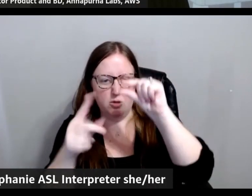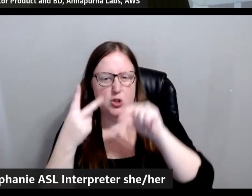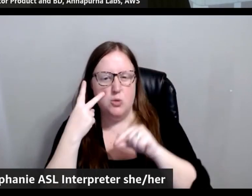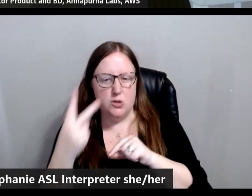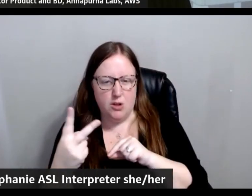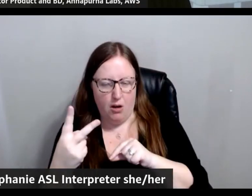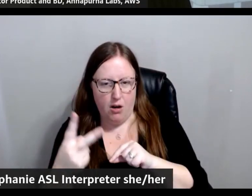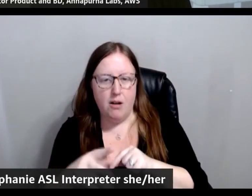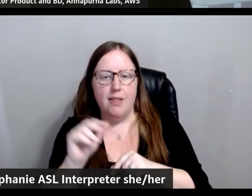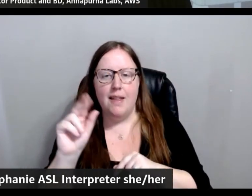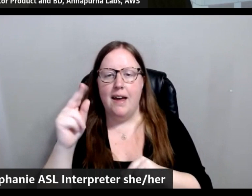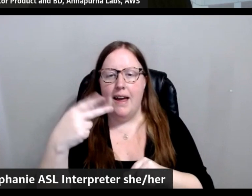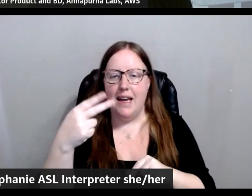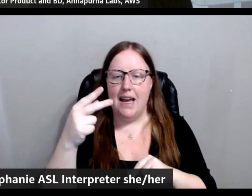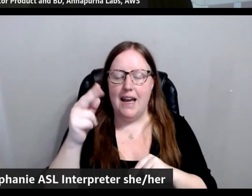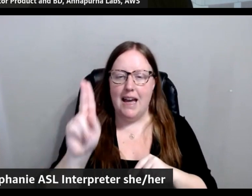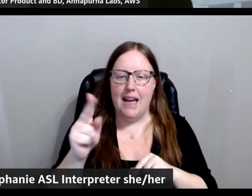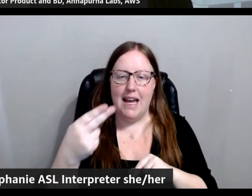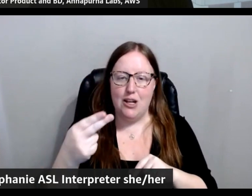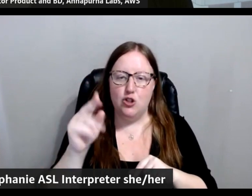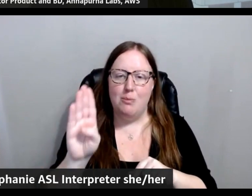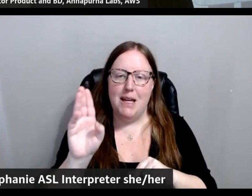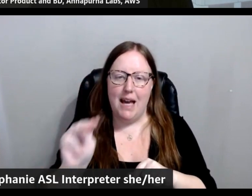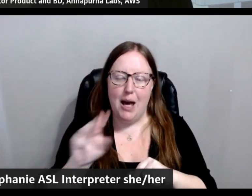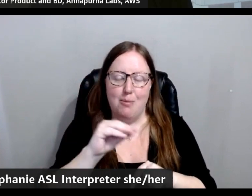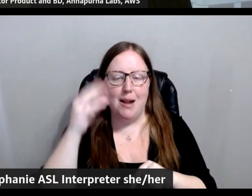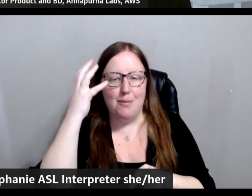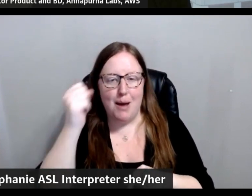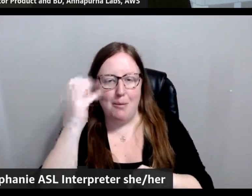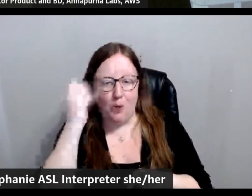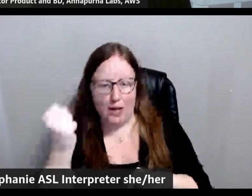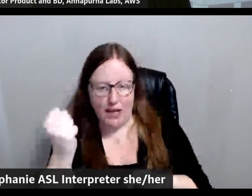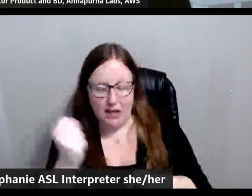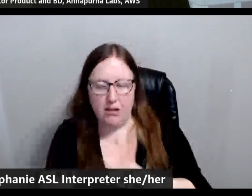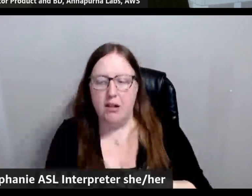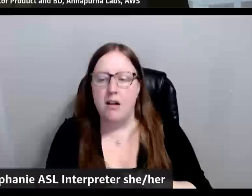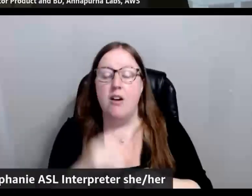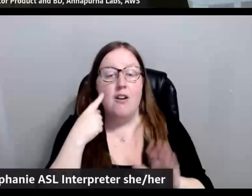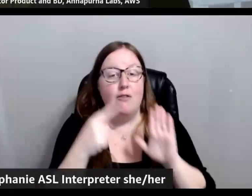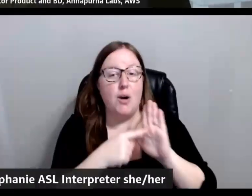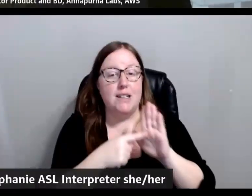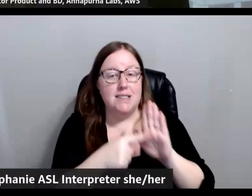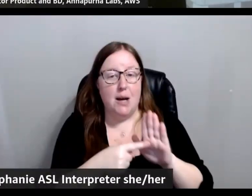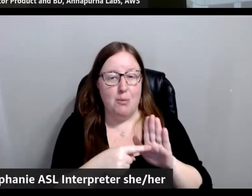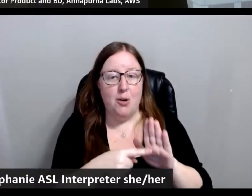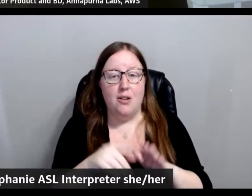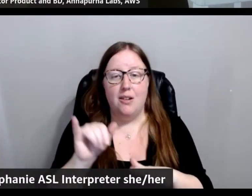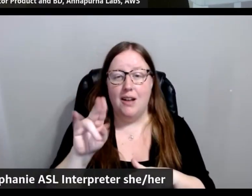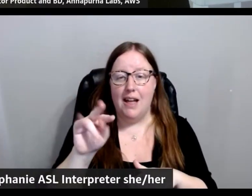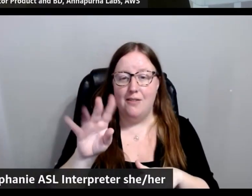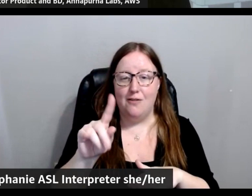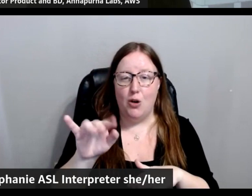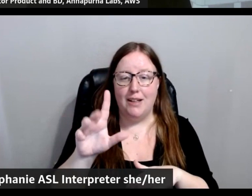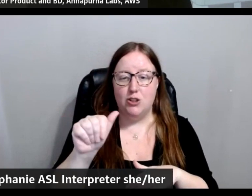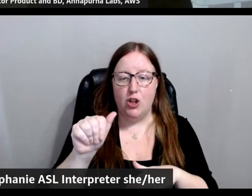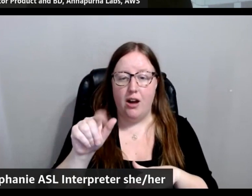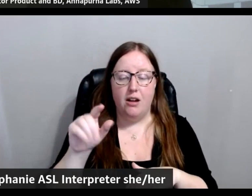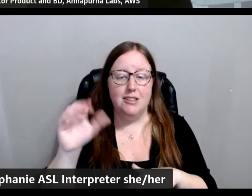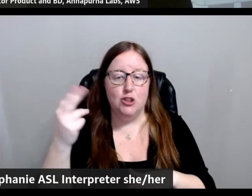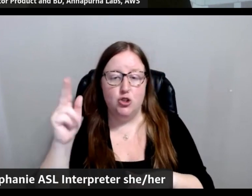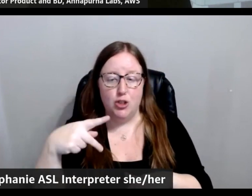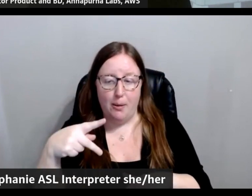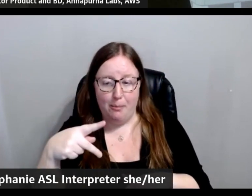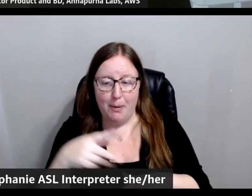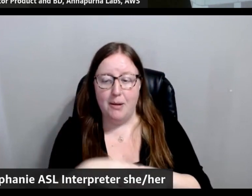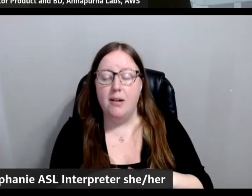are HBM memories. For example, on the Inferentia chip, the